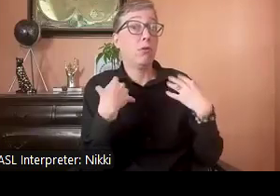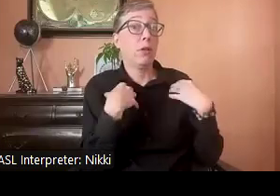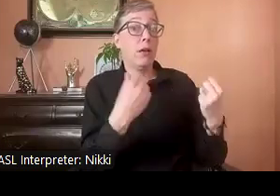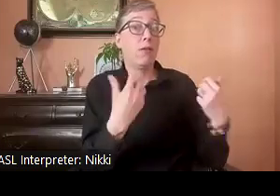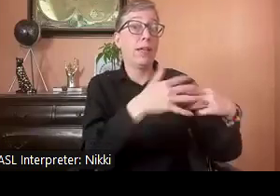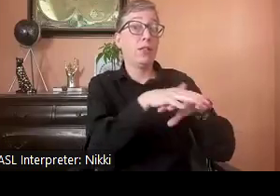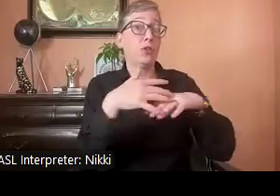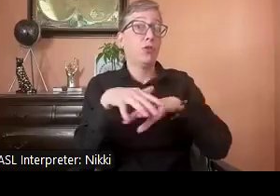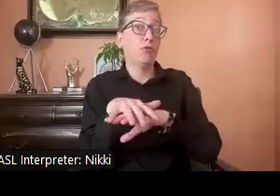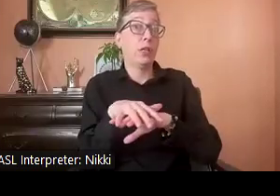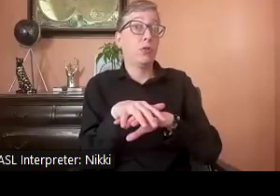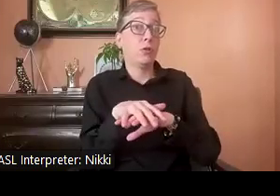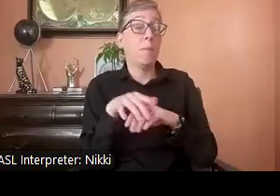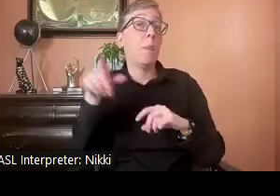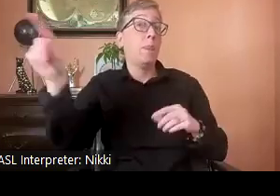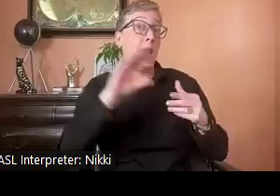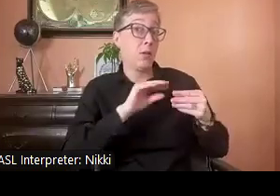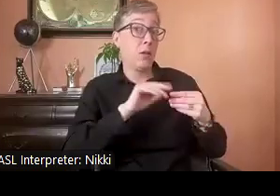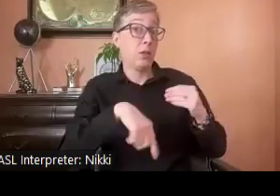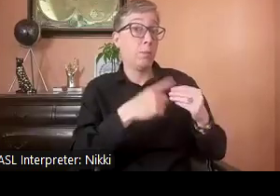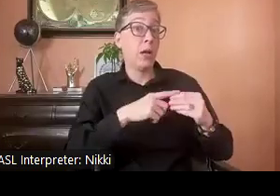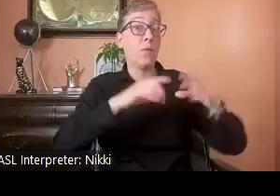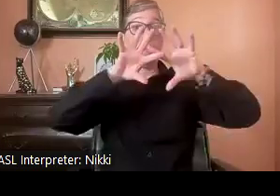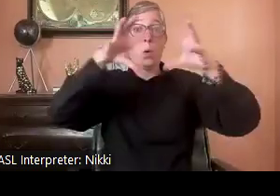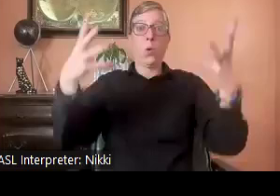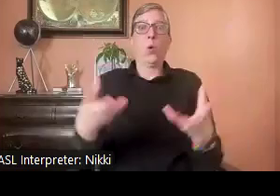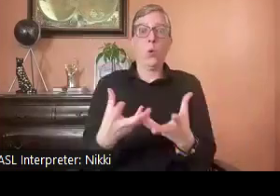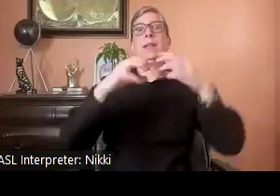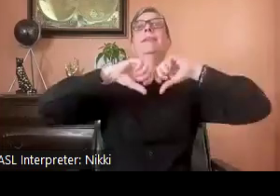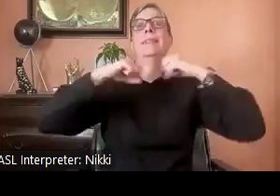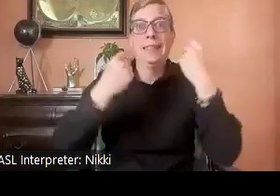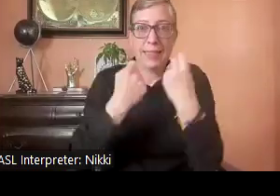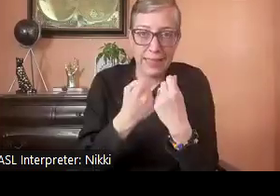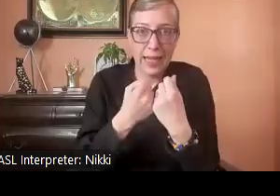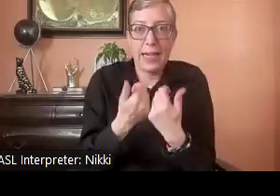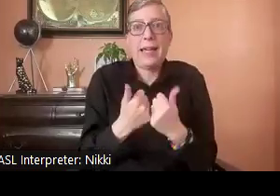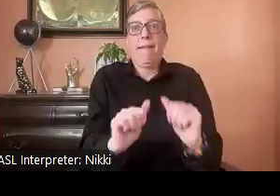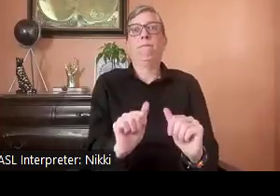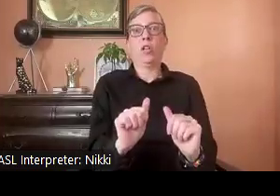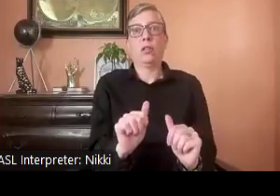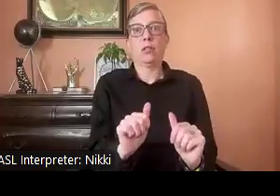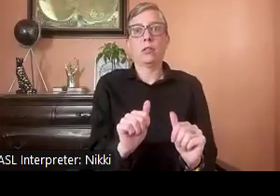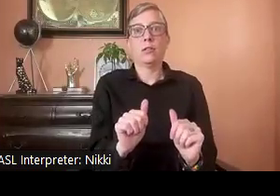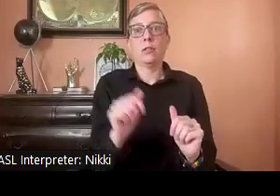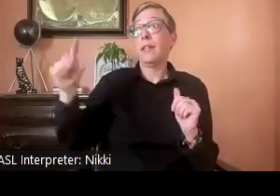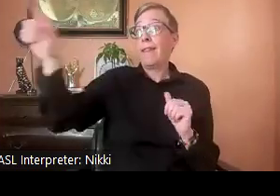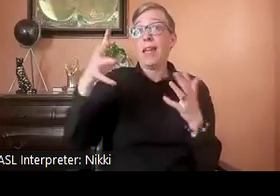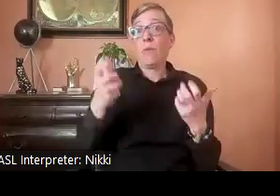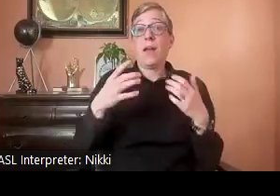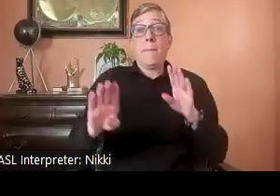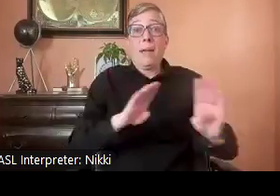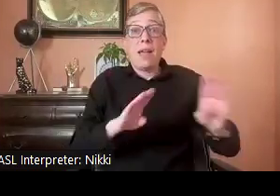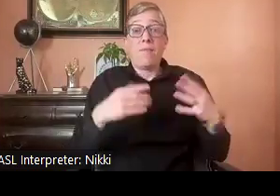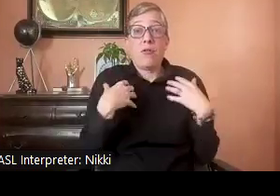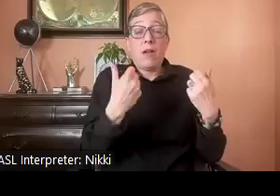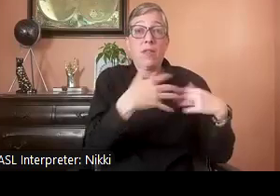this idea of a whole society effort. And they want behavioral health integration into child